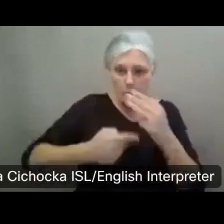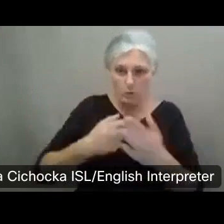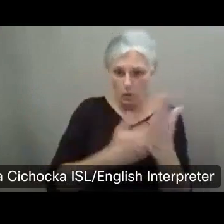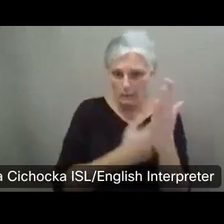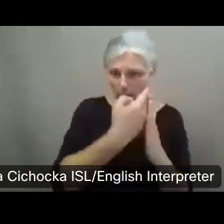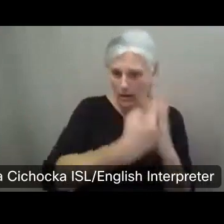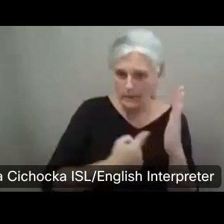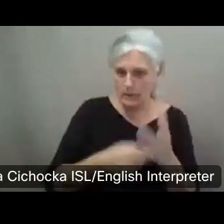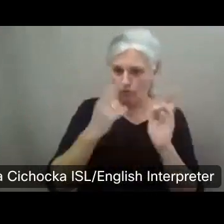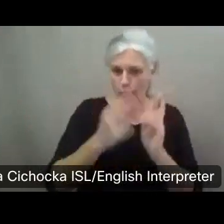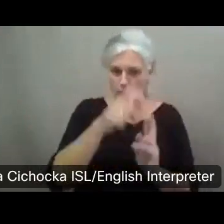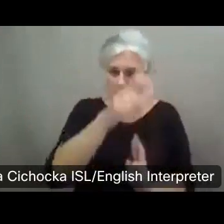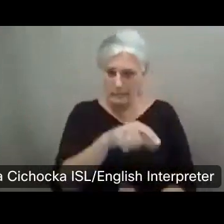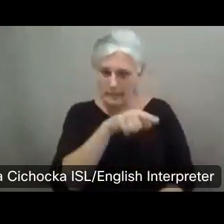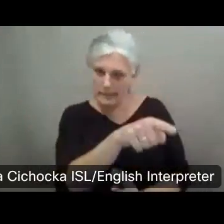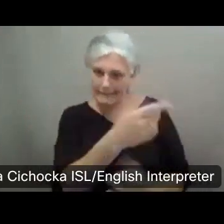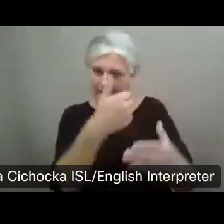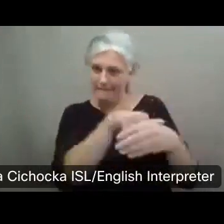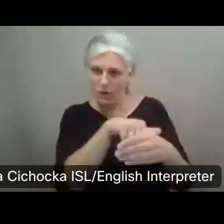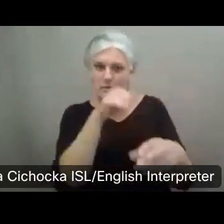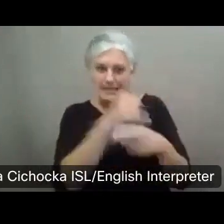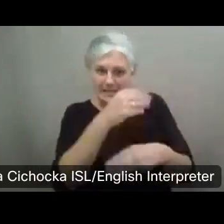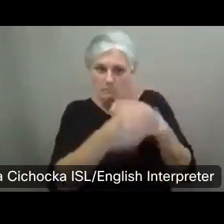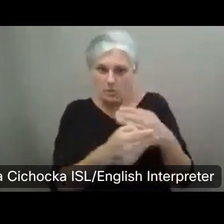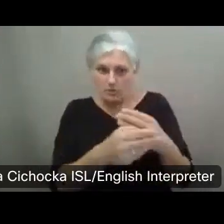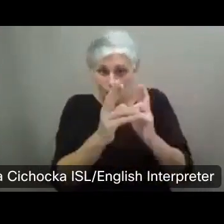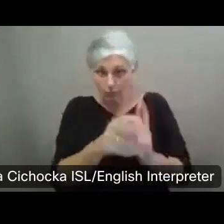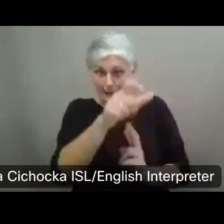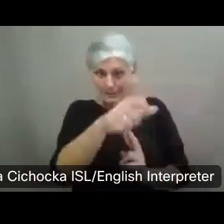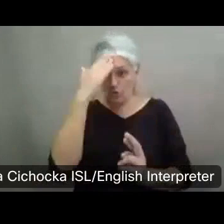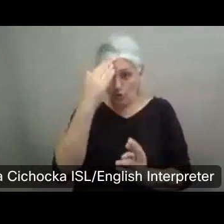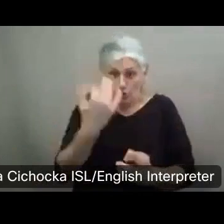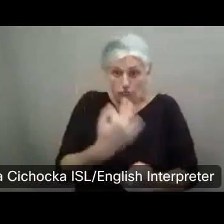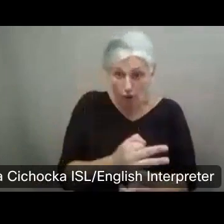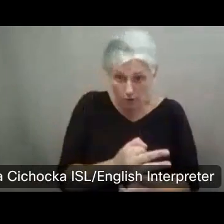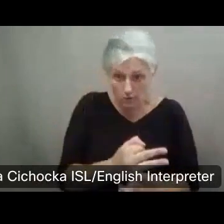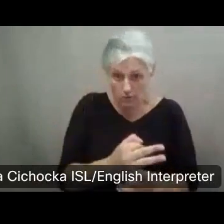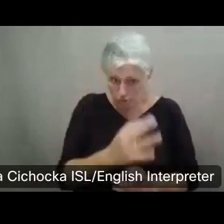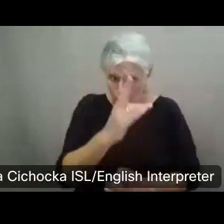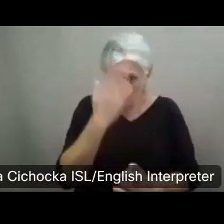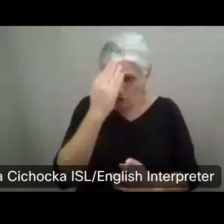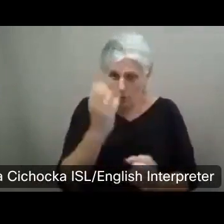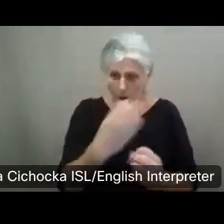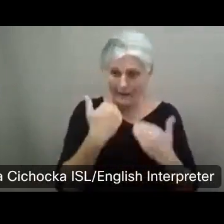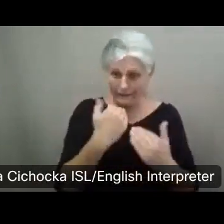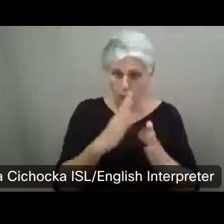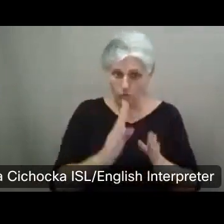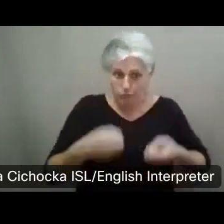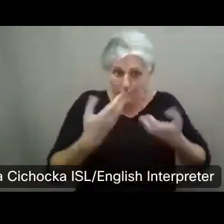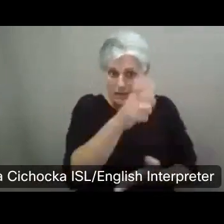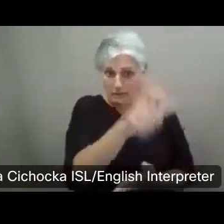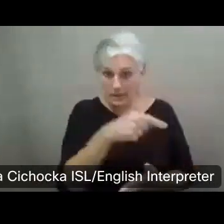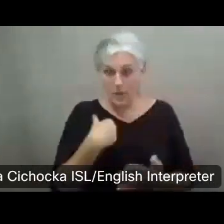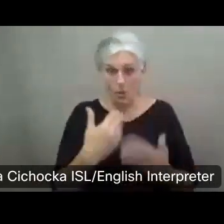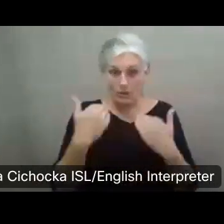and the rights of the person involved, you know, their right to know what went wrong, what's, you know, information on